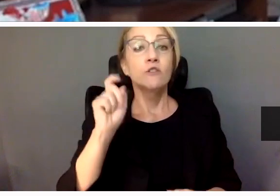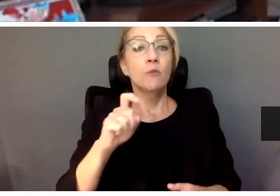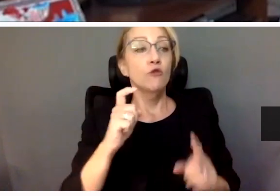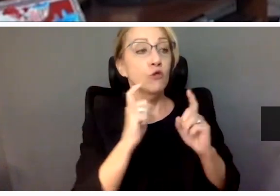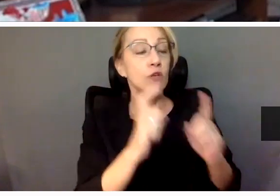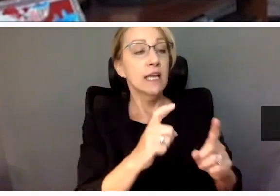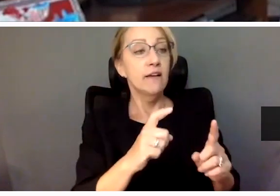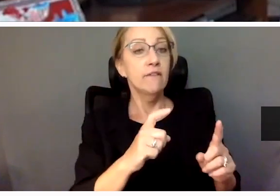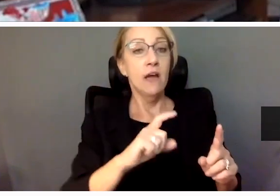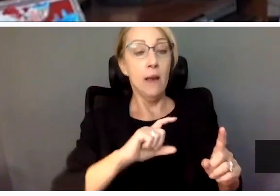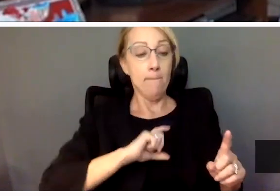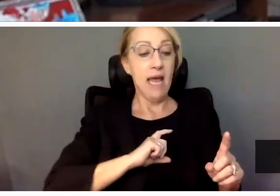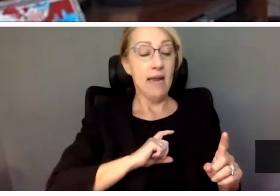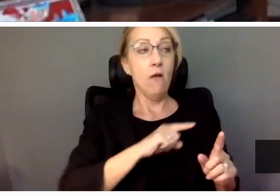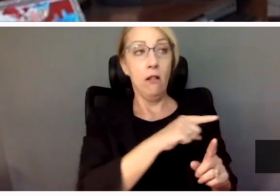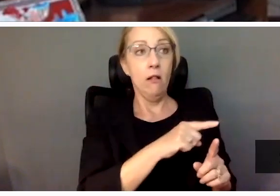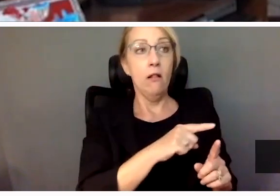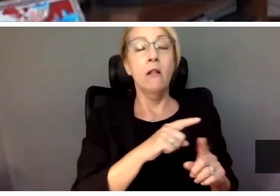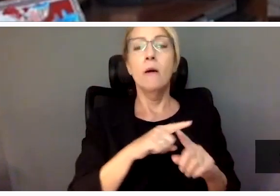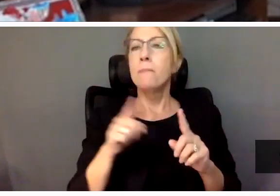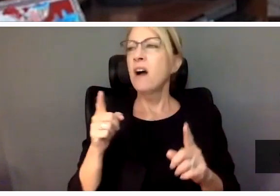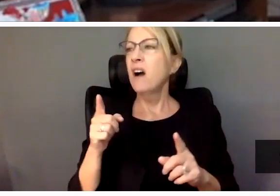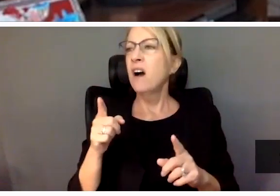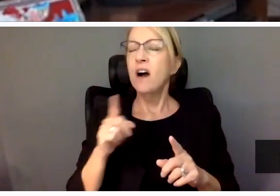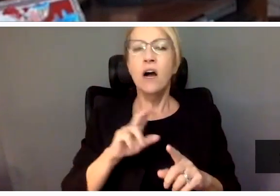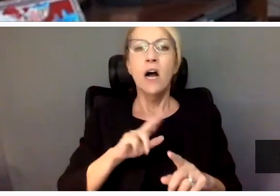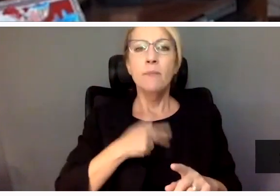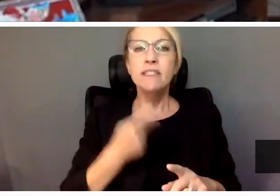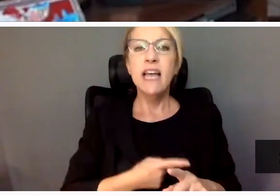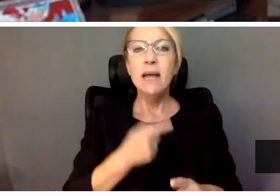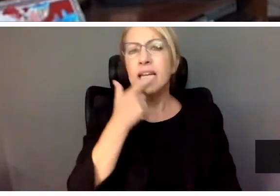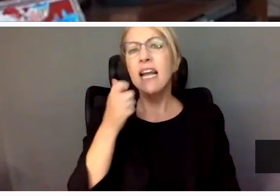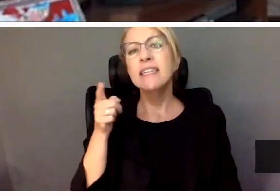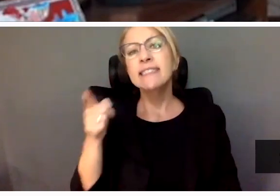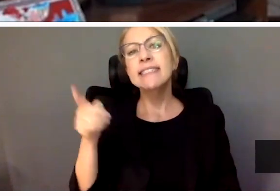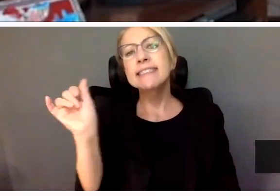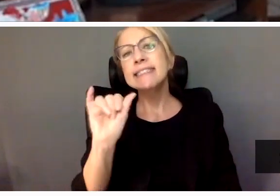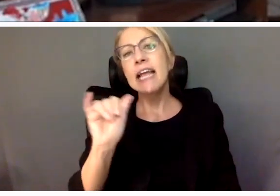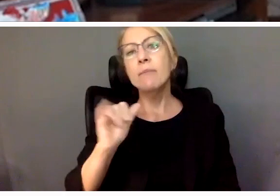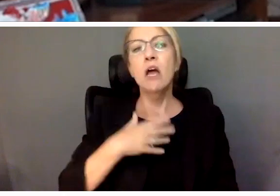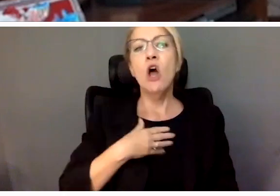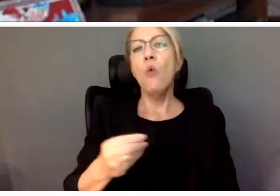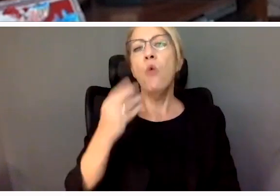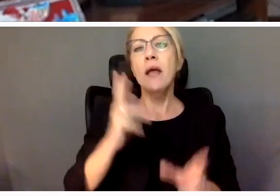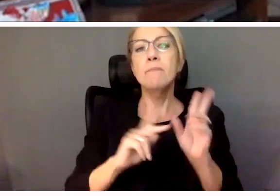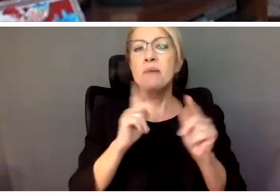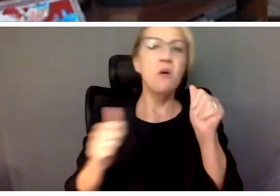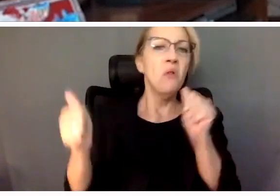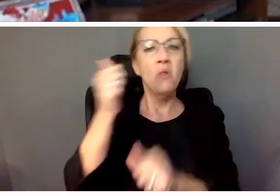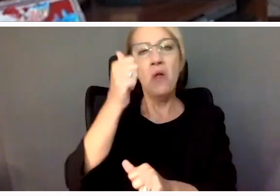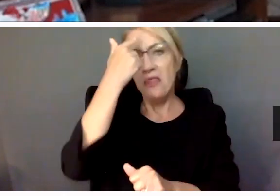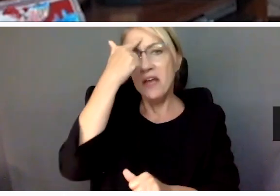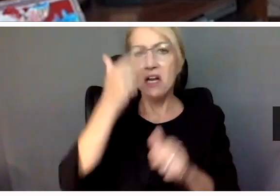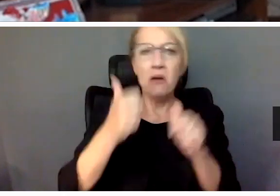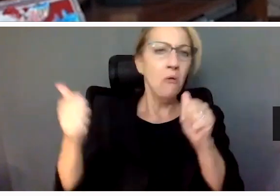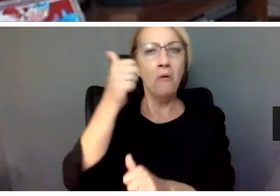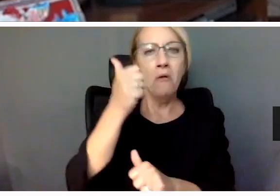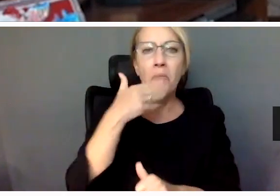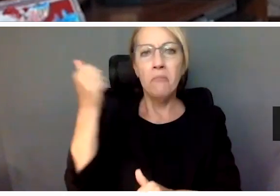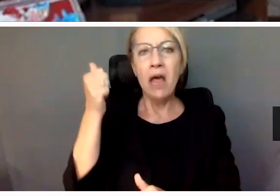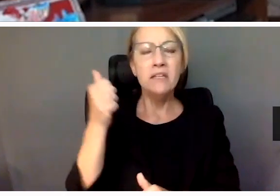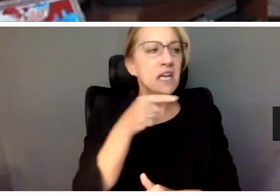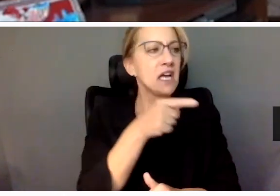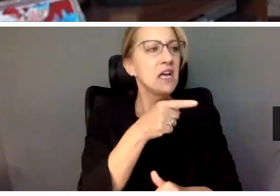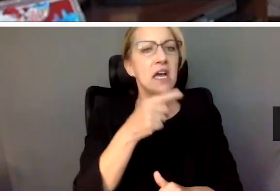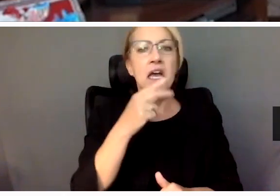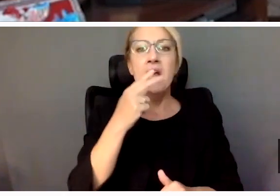supremacists in my neighborhood. And he and his stormtroopers all marched out of the stadium. And that